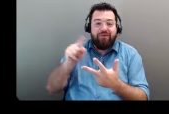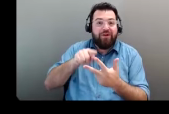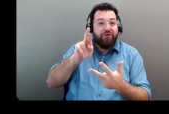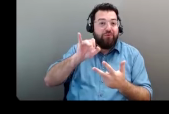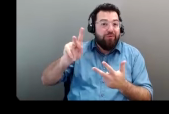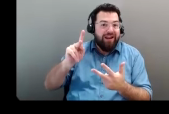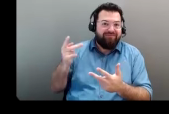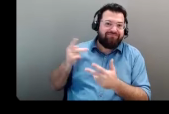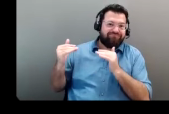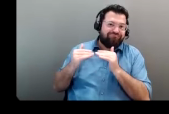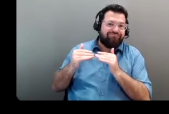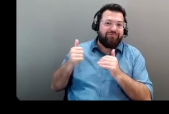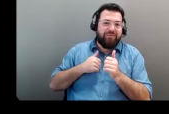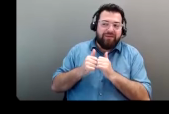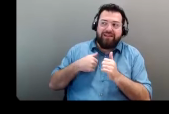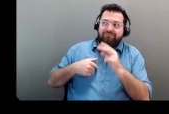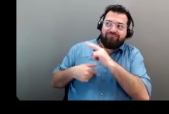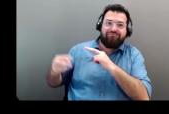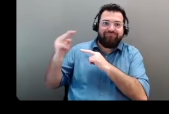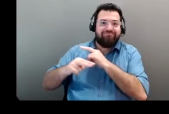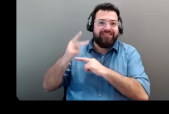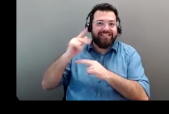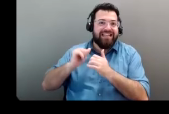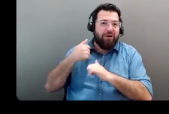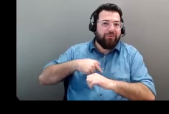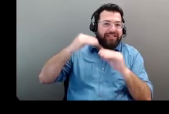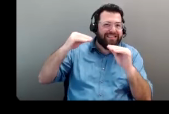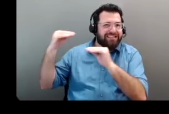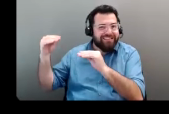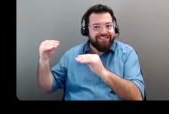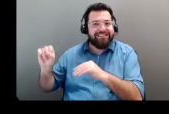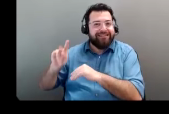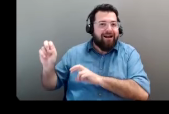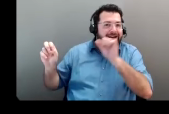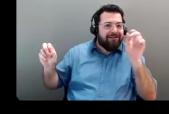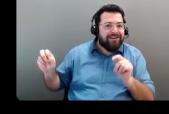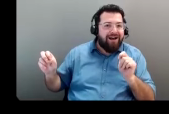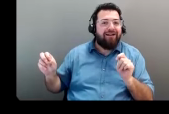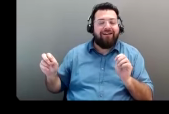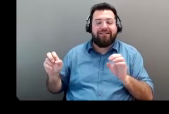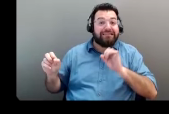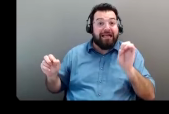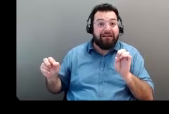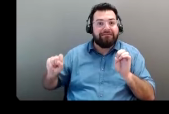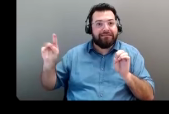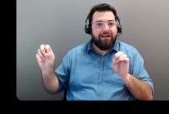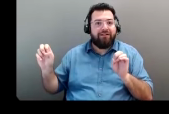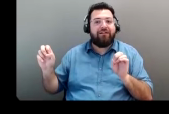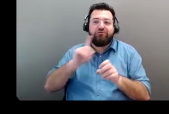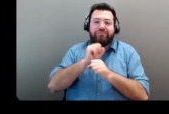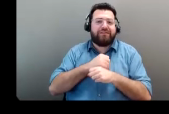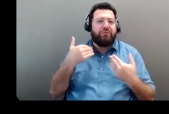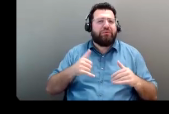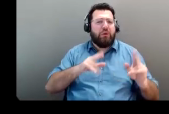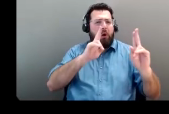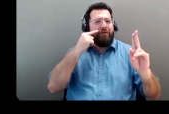side and looking at the way I teach and him giving his interpretation of it. It's really an honor for me